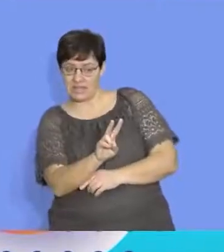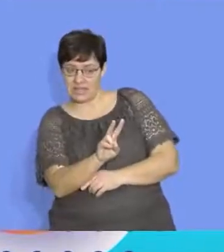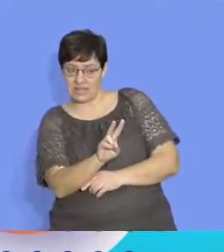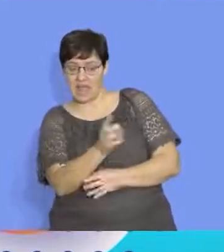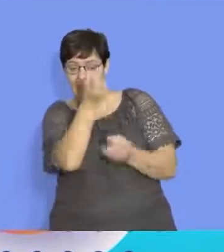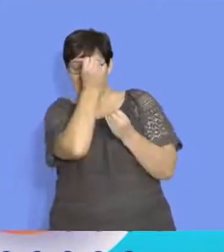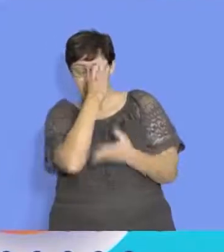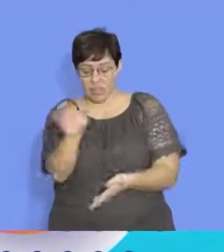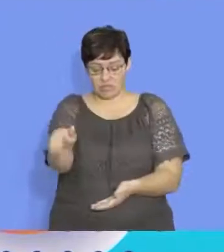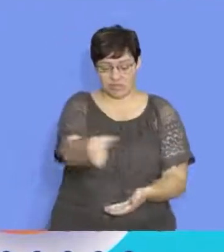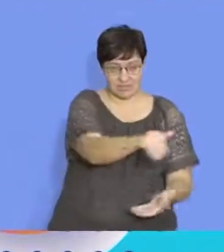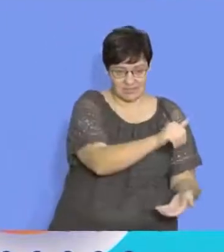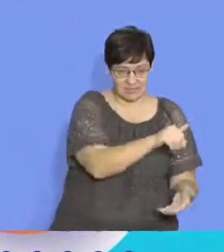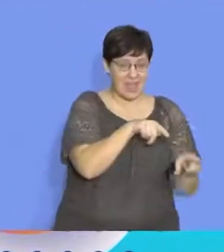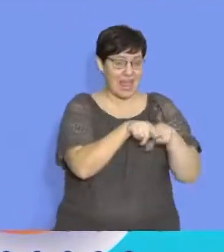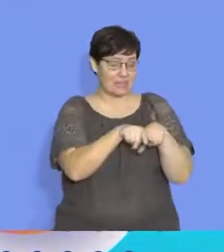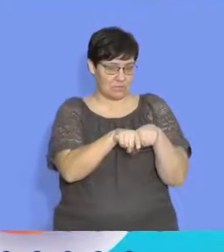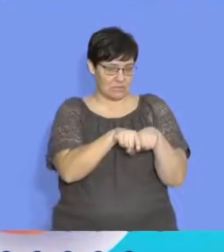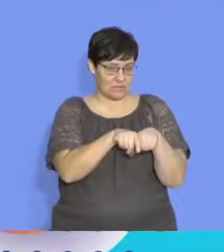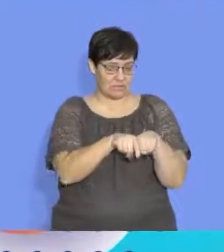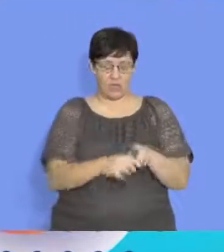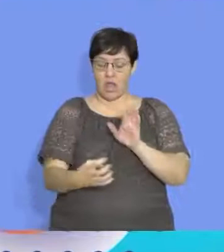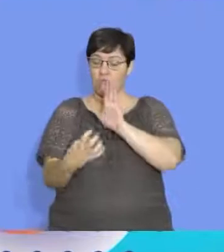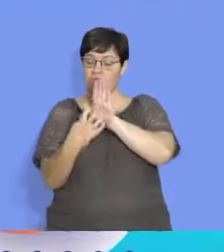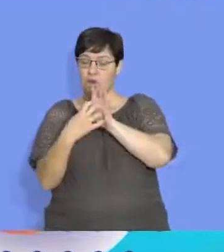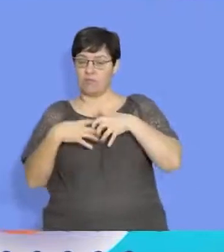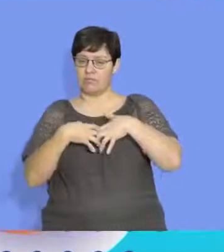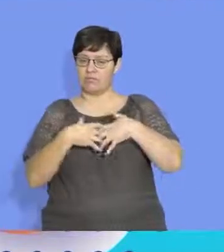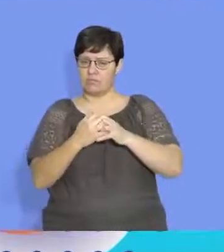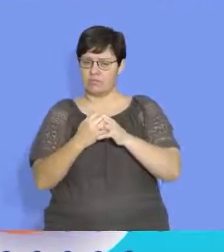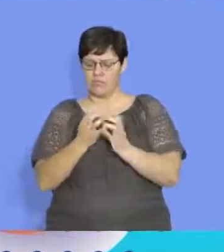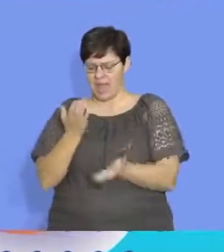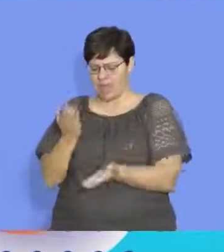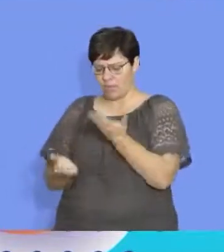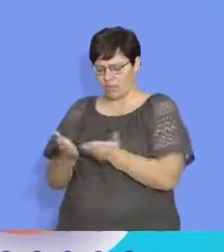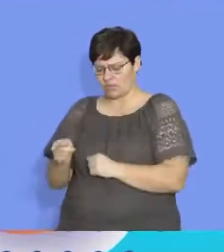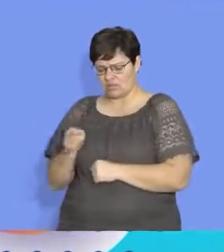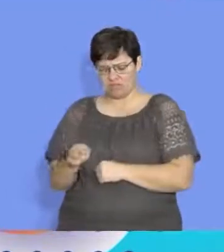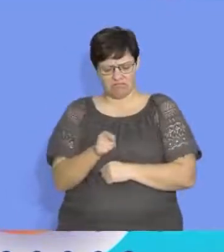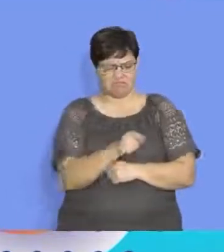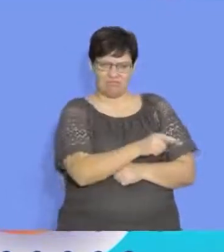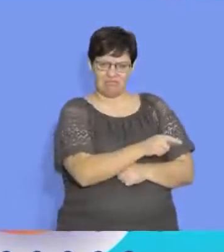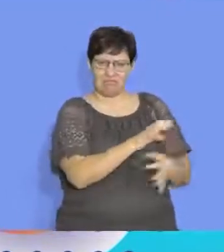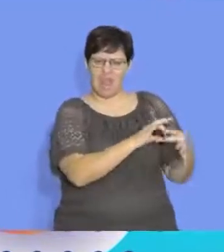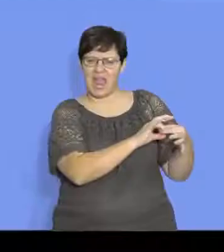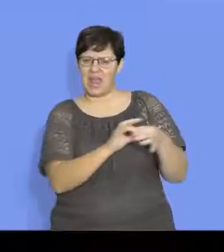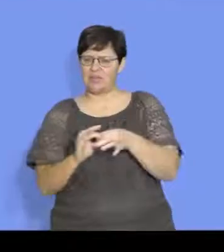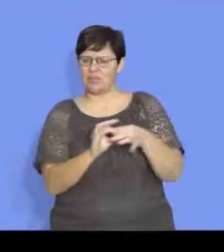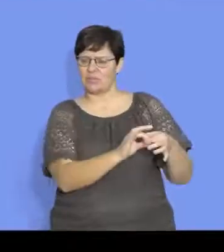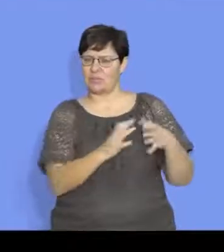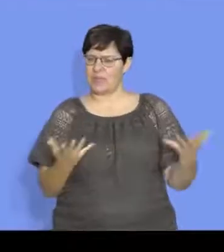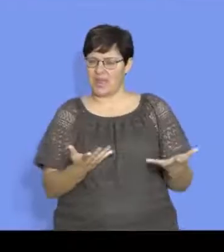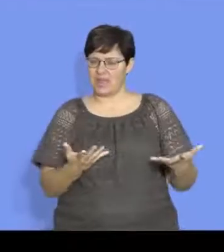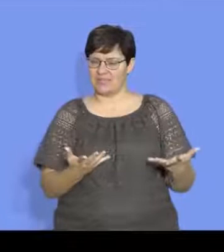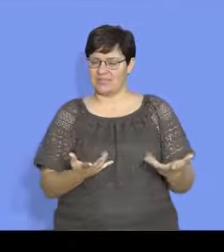in an experiment, the graph that we draw, and the equation that we use to solve problems? Well, that's exactly the question